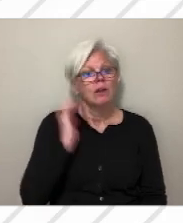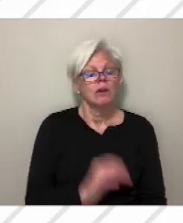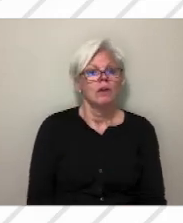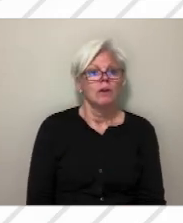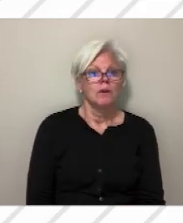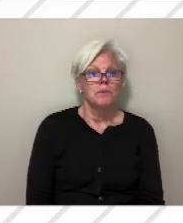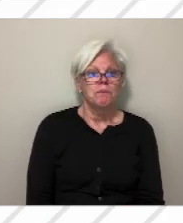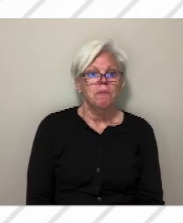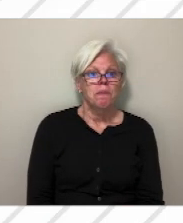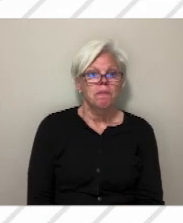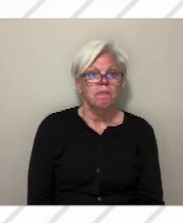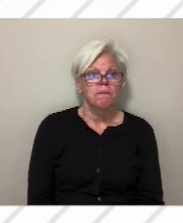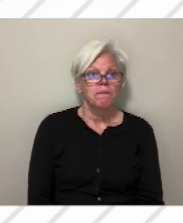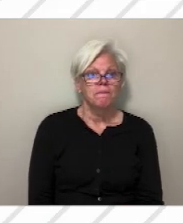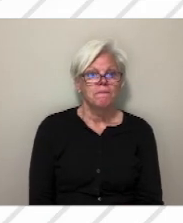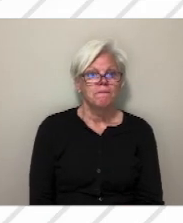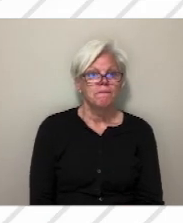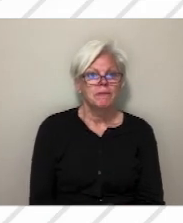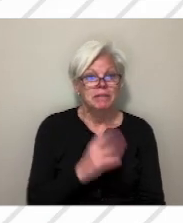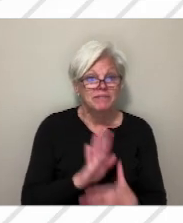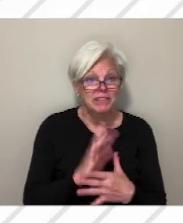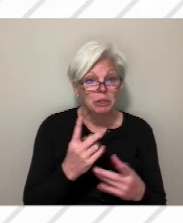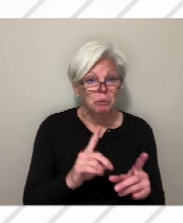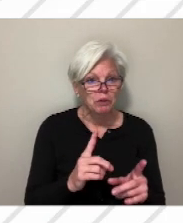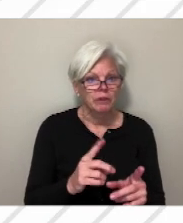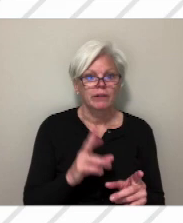Let me see if this video is going to work. Nope. Okay, we'll go back.